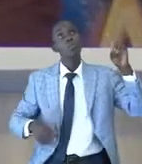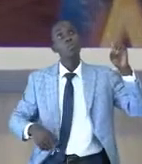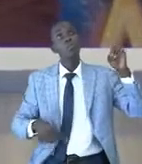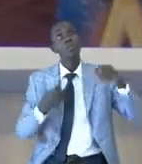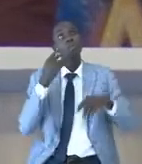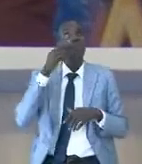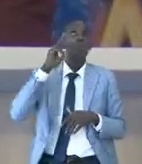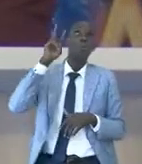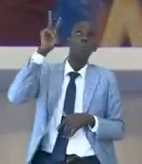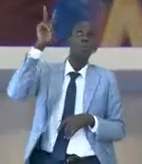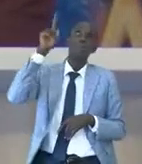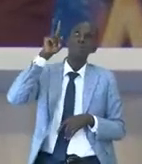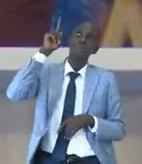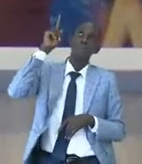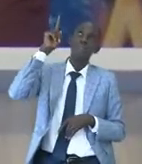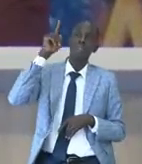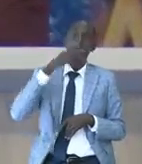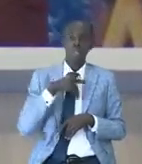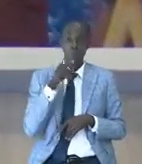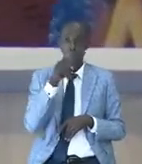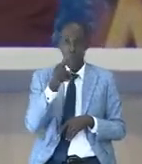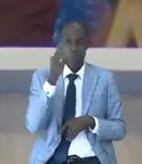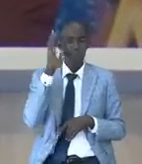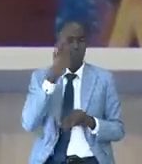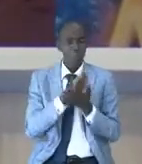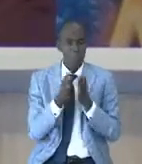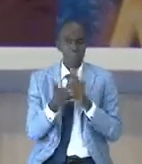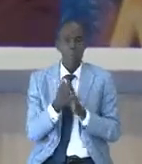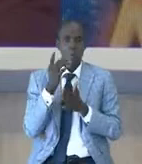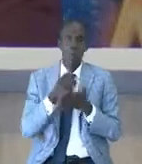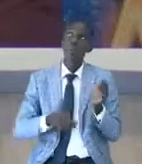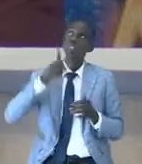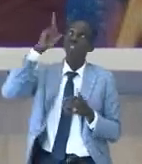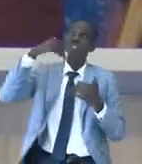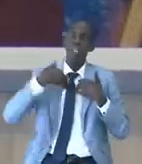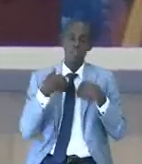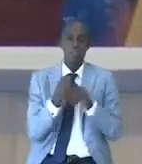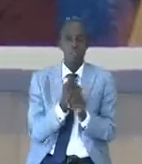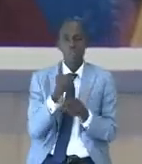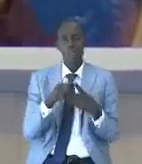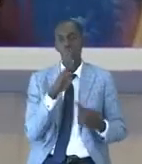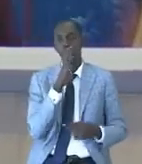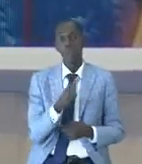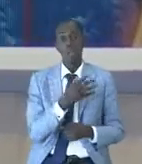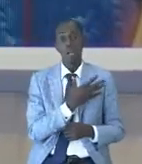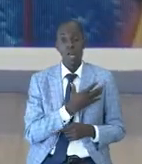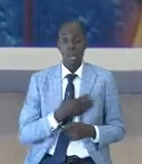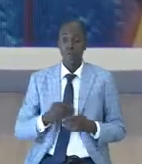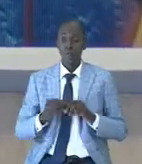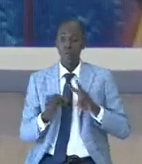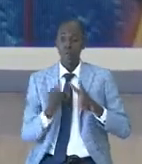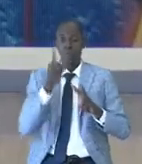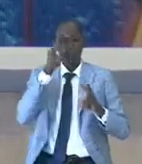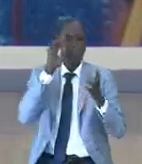Behold him, and you will become what he has made you to be. And believe